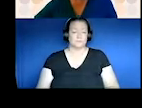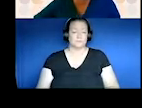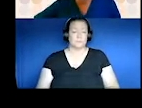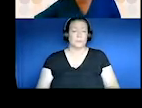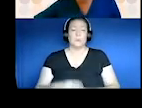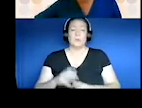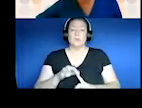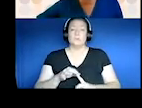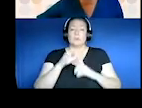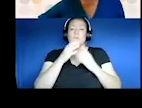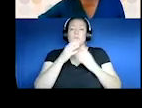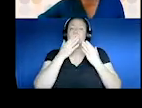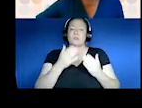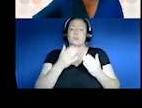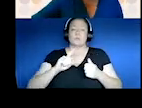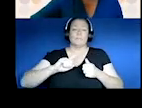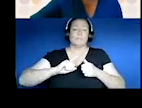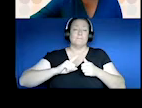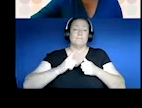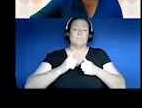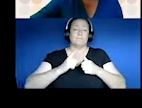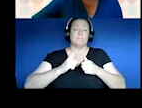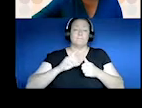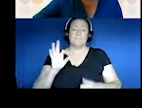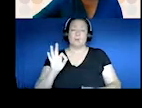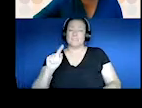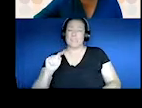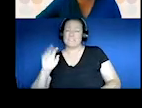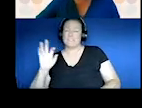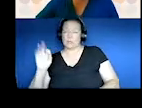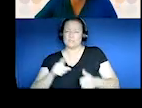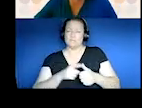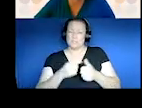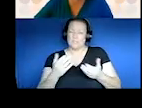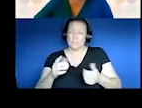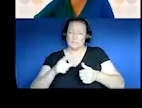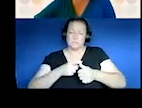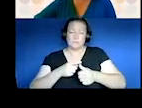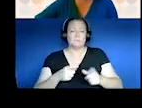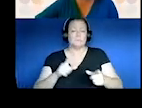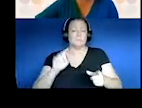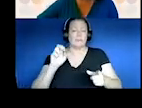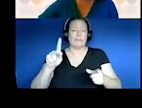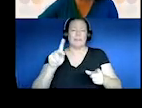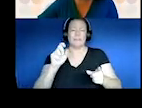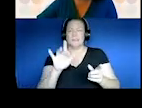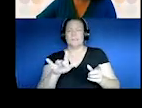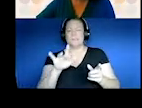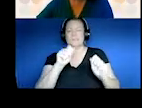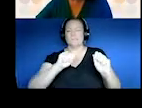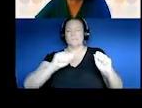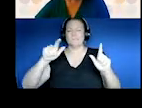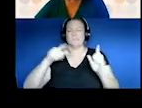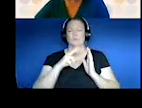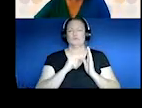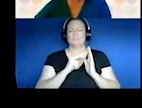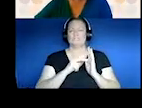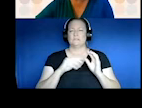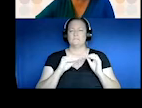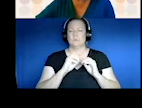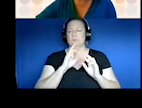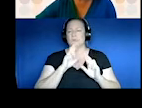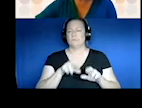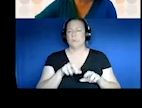A special thank you to First Things First. Like I said, there's a link here that you can go into to read more about the report that they